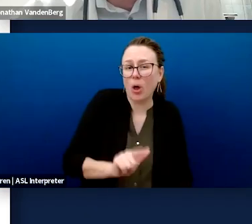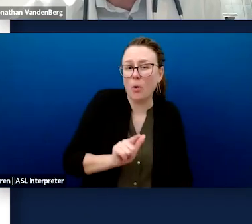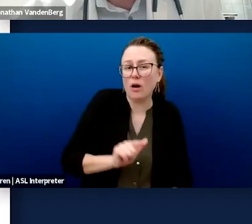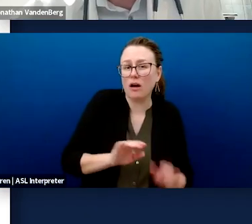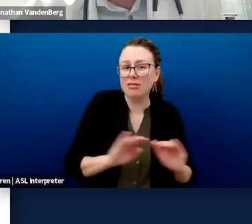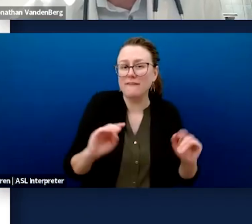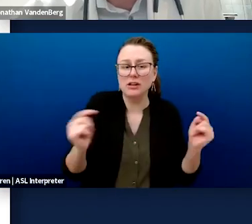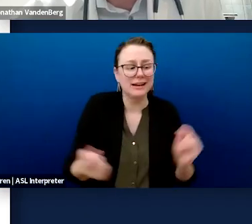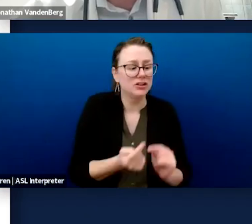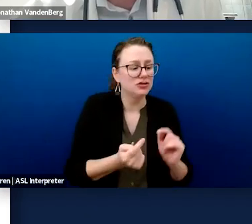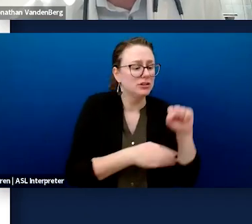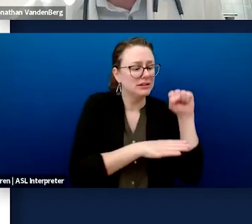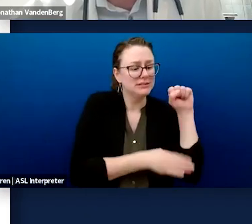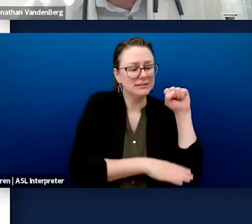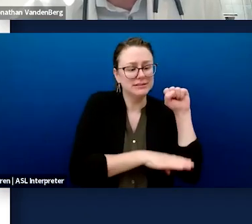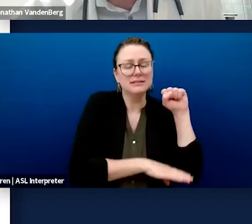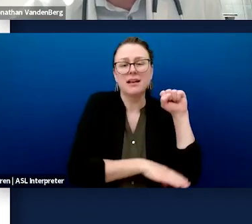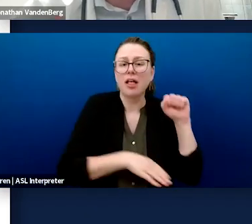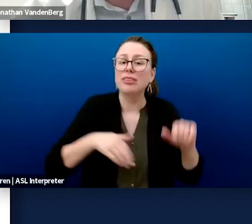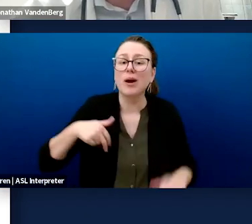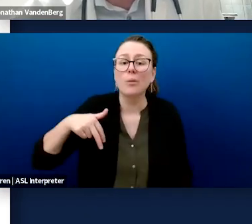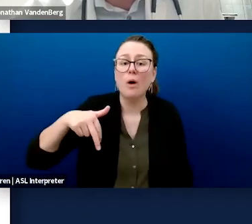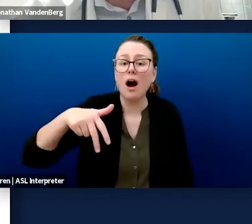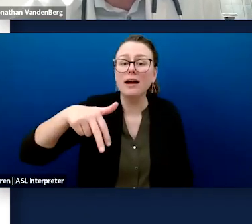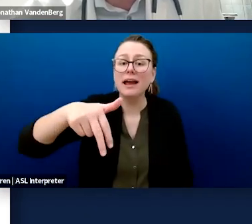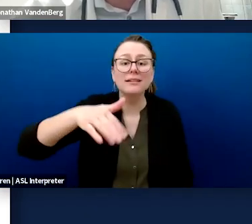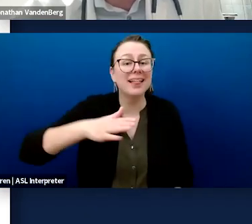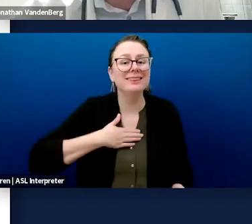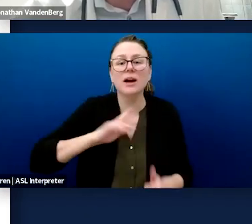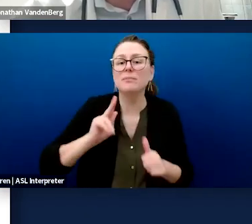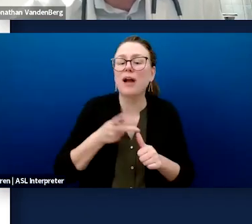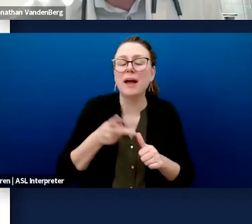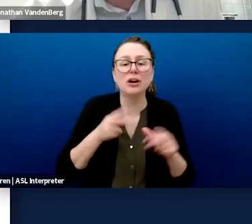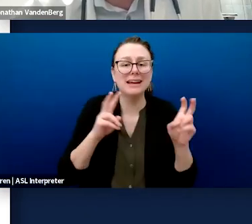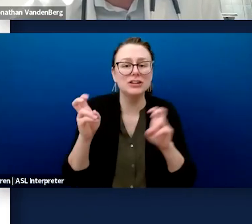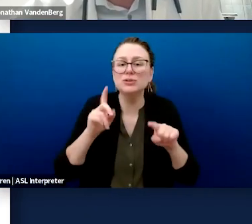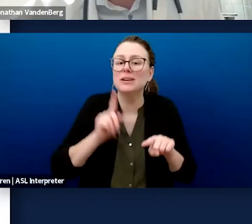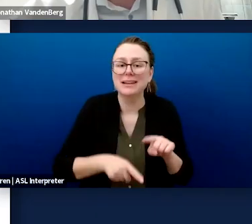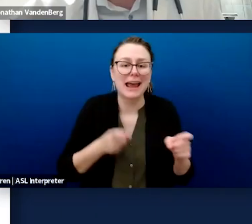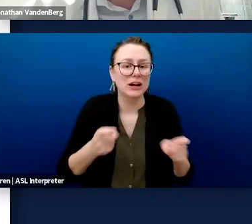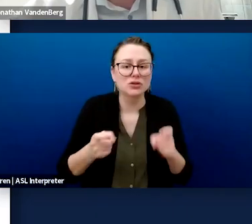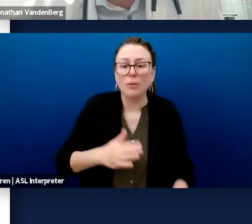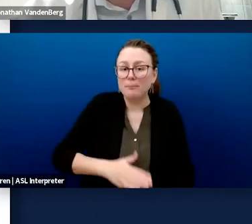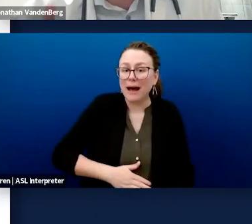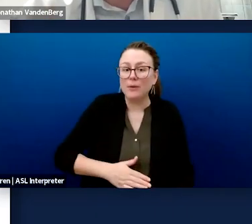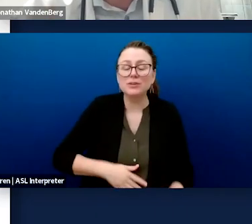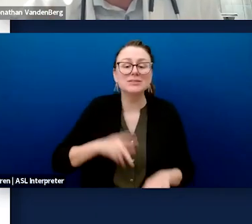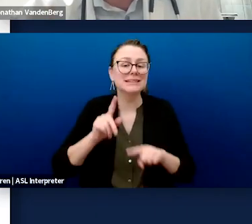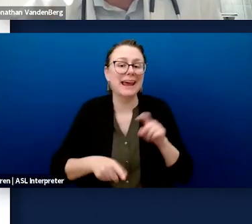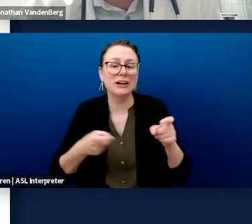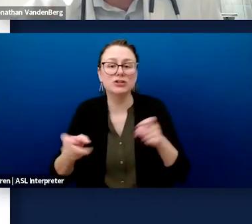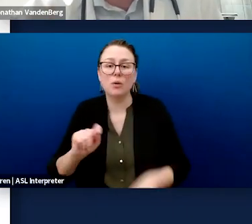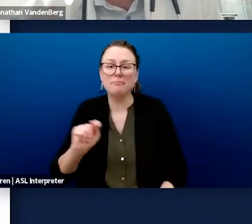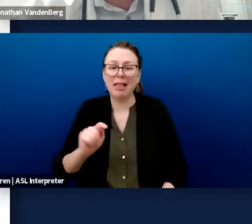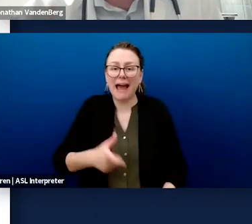are walking, and really their primary issue is they can't control their bowels and their bladder because those S2